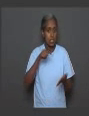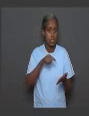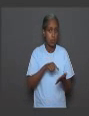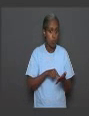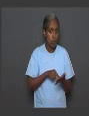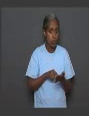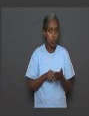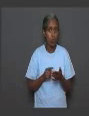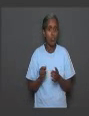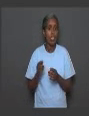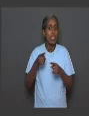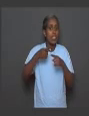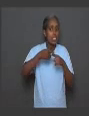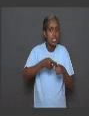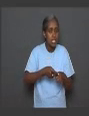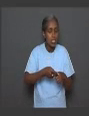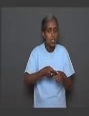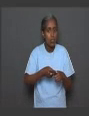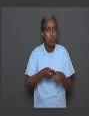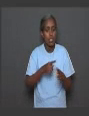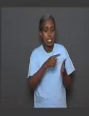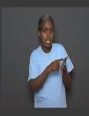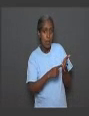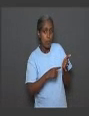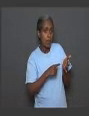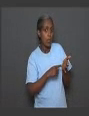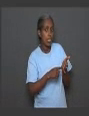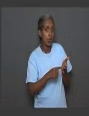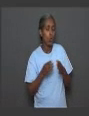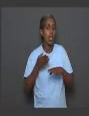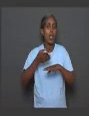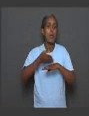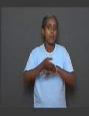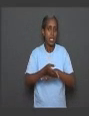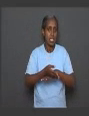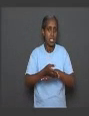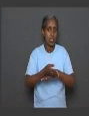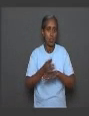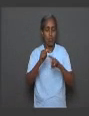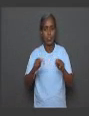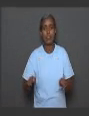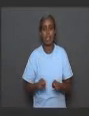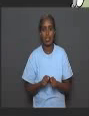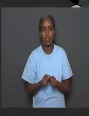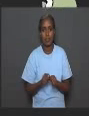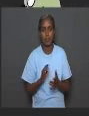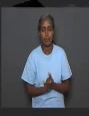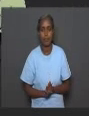of intersection of the perpendicular bisectors of the triangle.